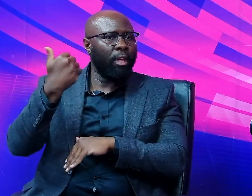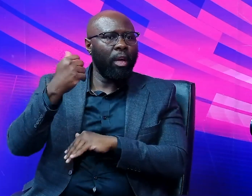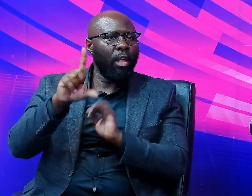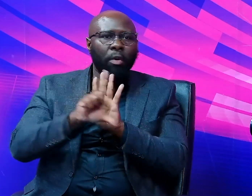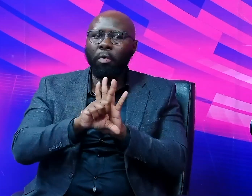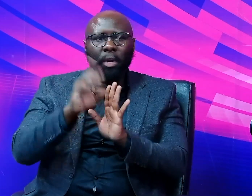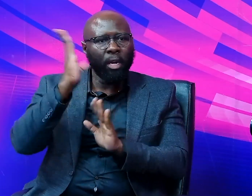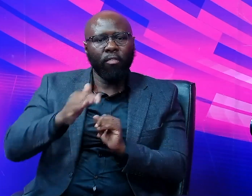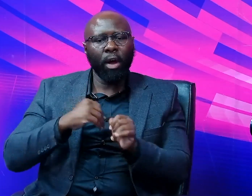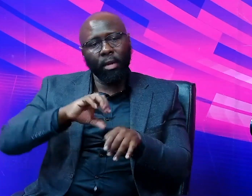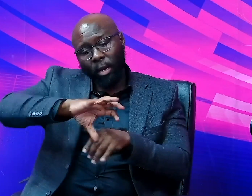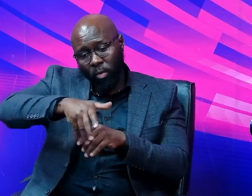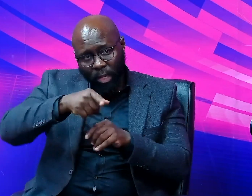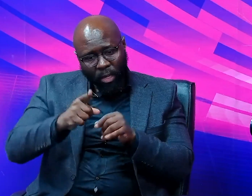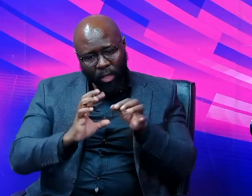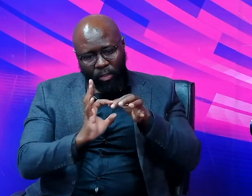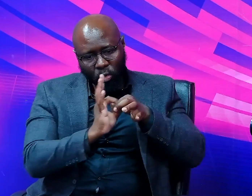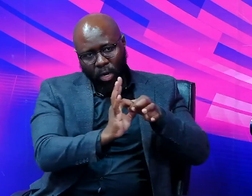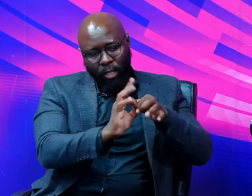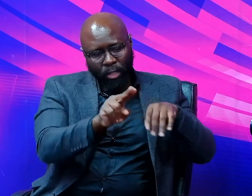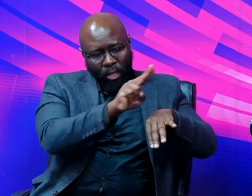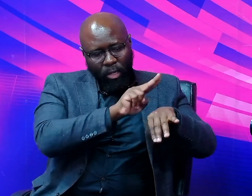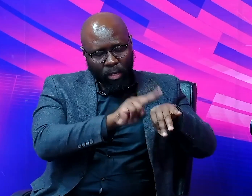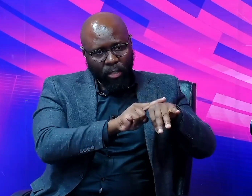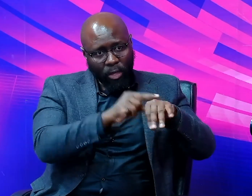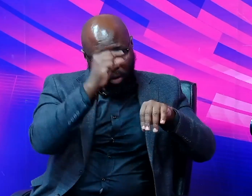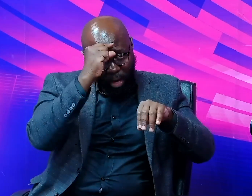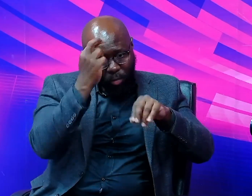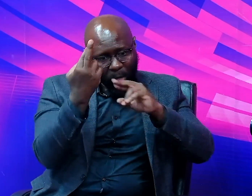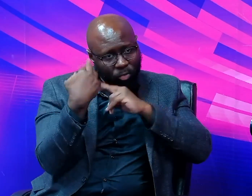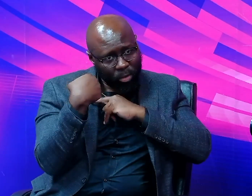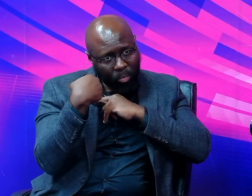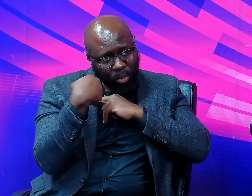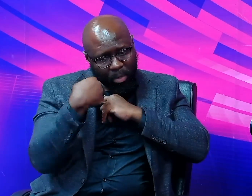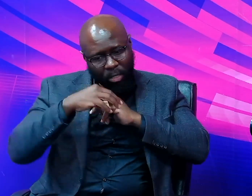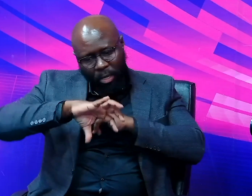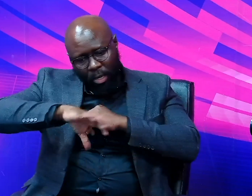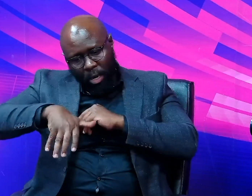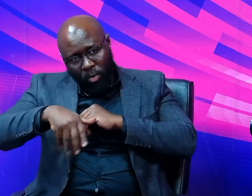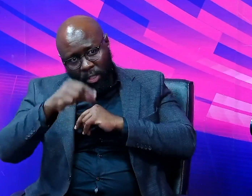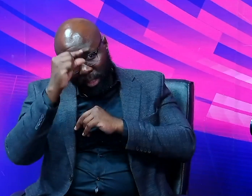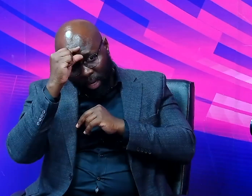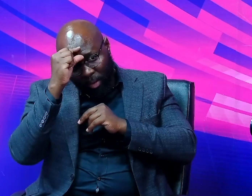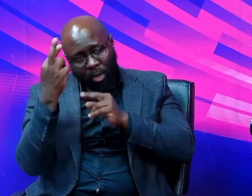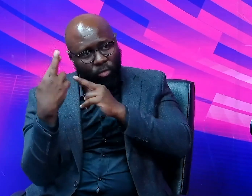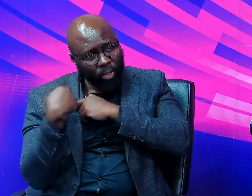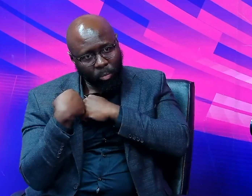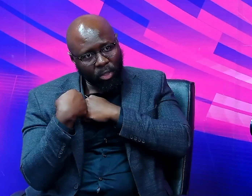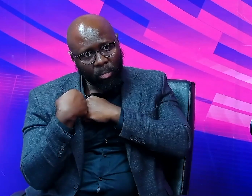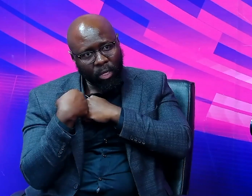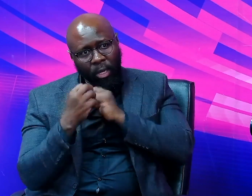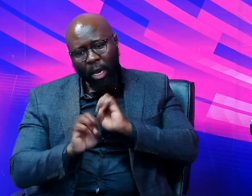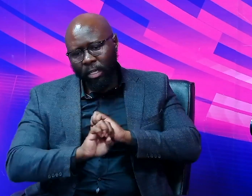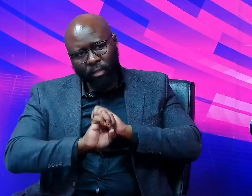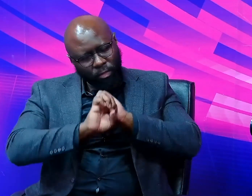in the counties. The other law never had counties in it. So this one connects the national government responsibilities and the county